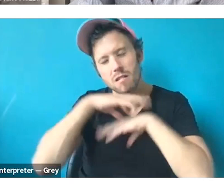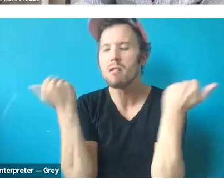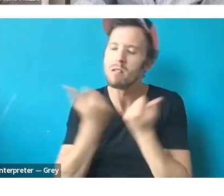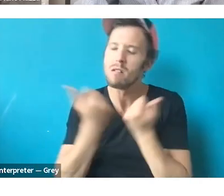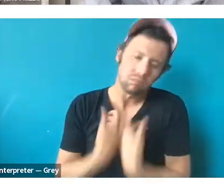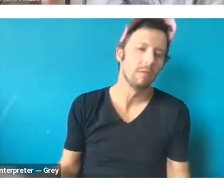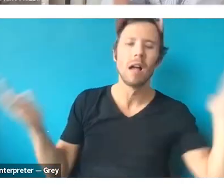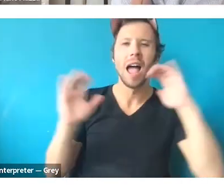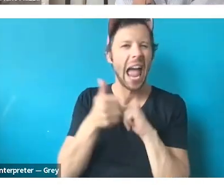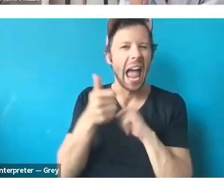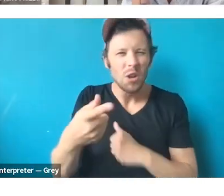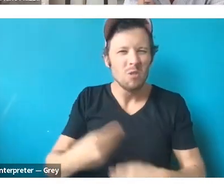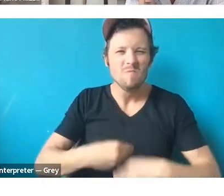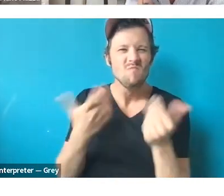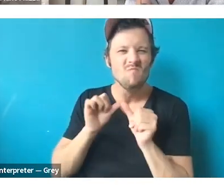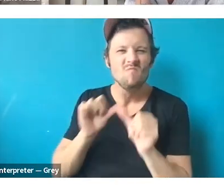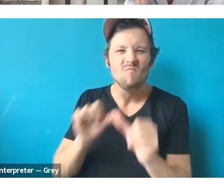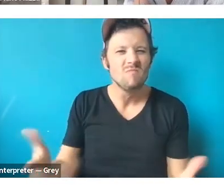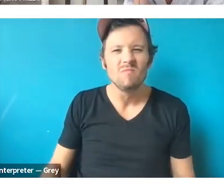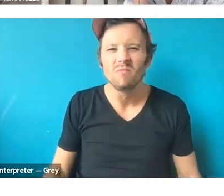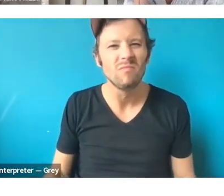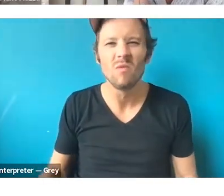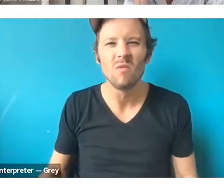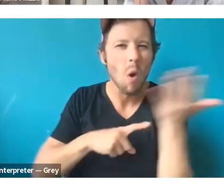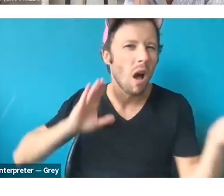That is such a good question.